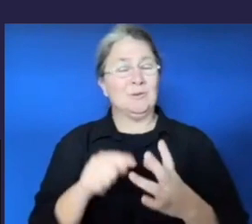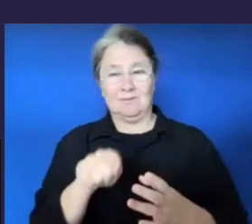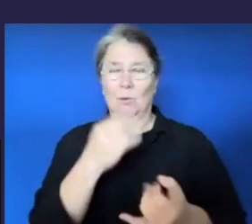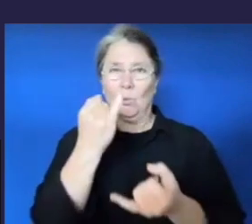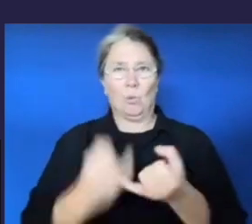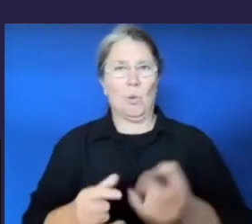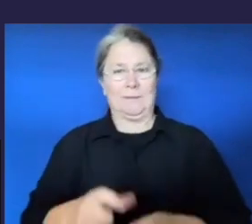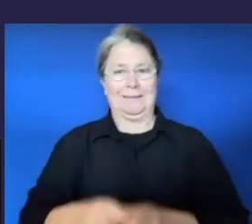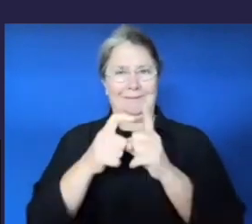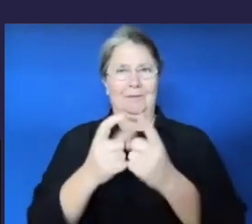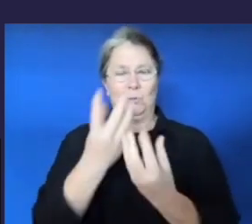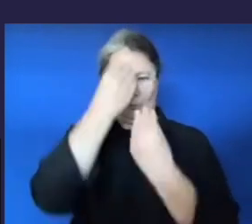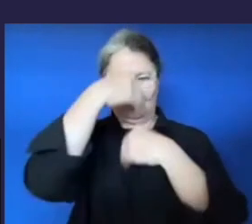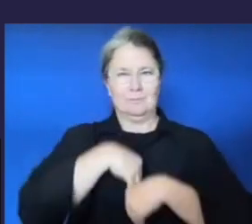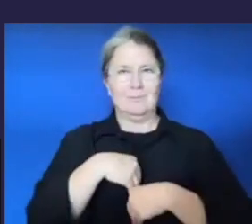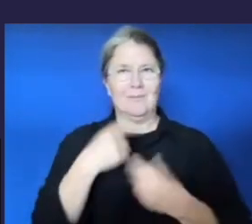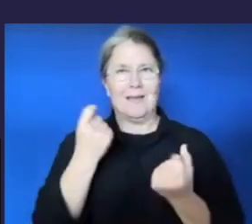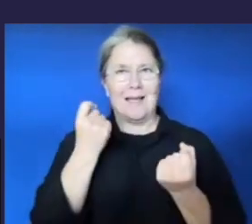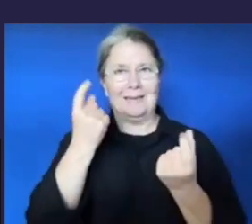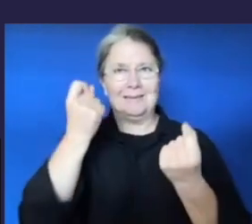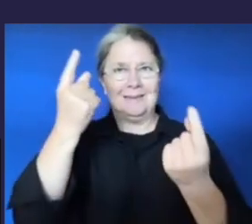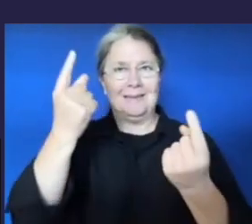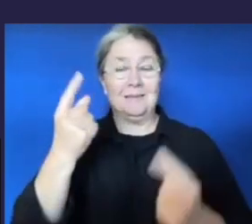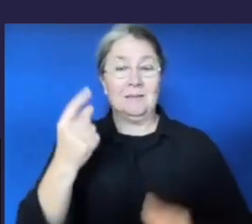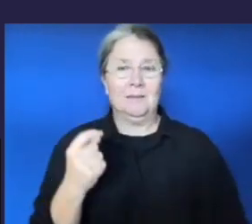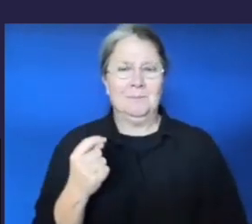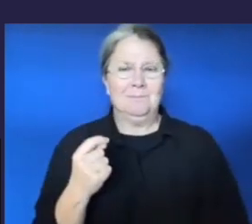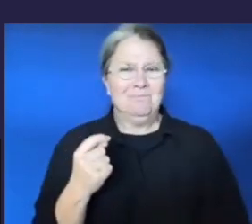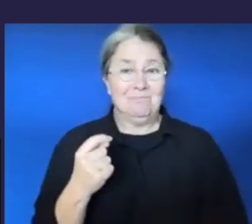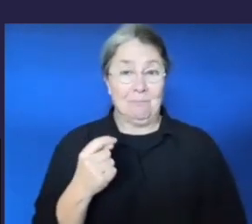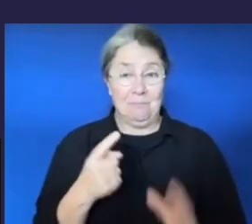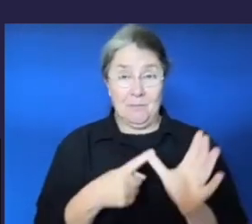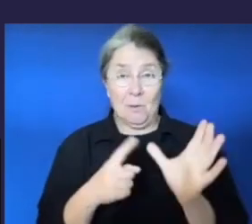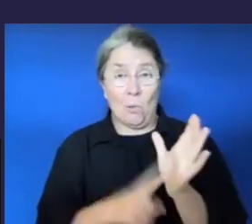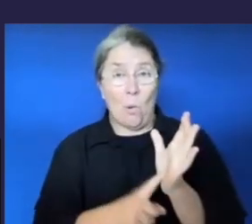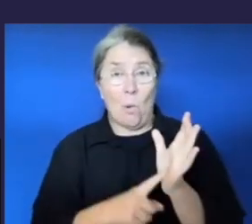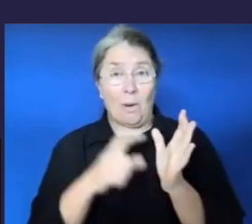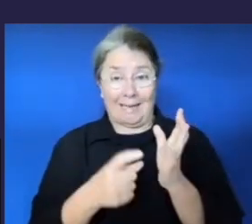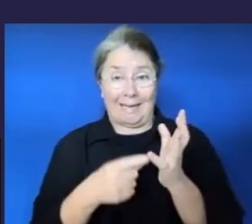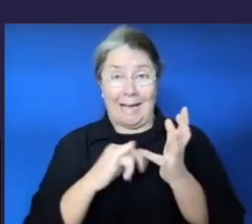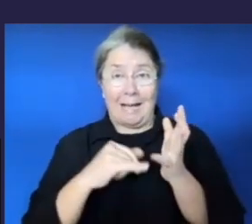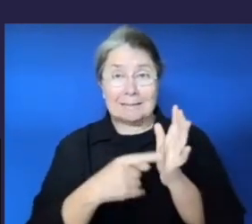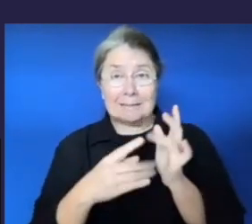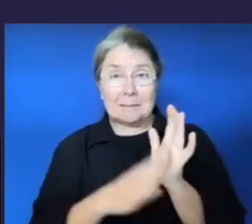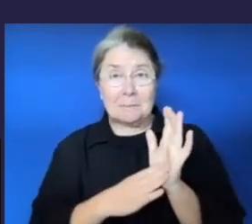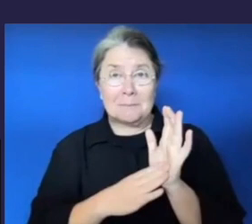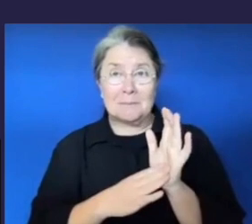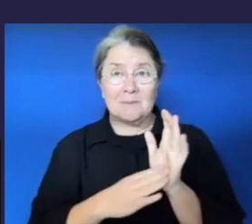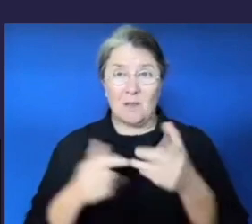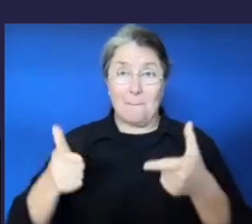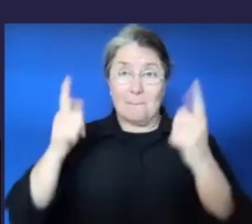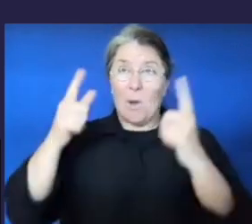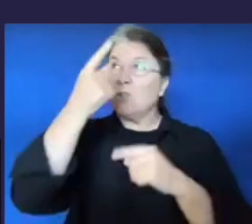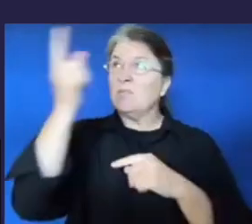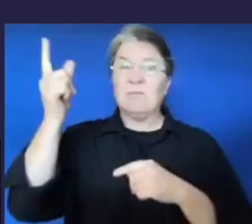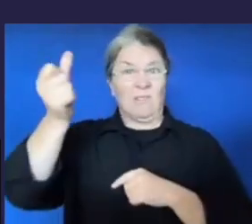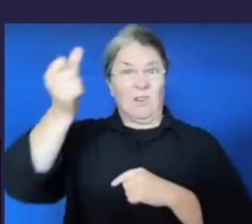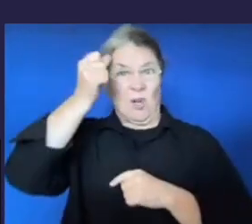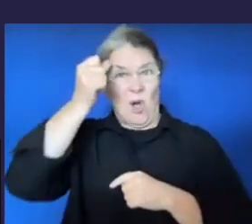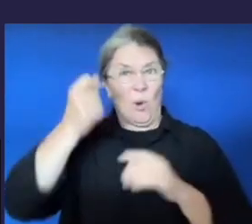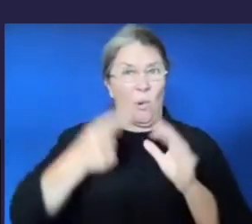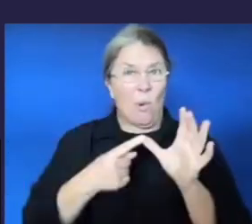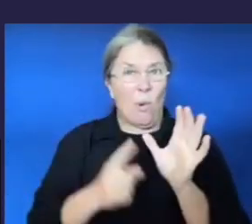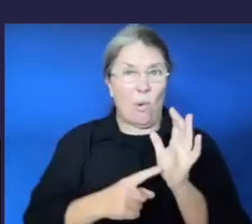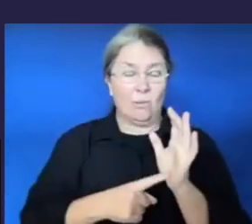all coworker customs are known and authorized by the managers and bosses of a company.